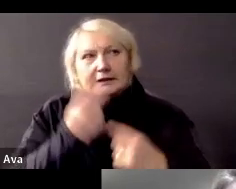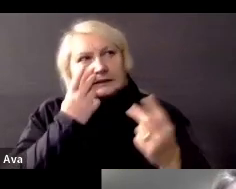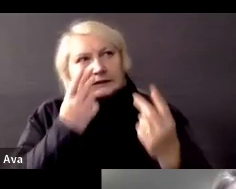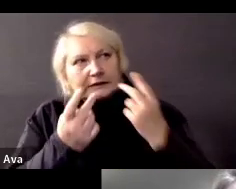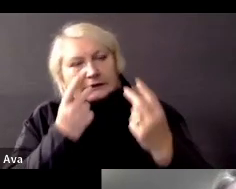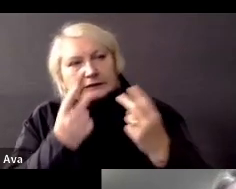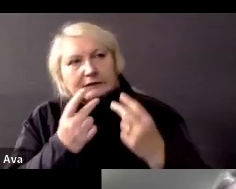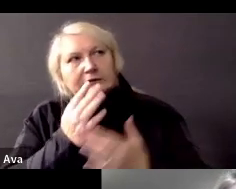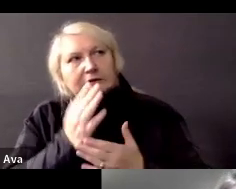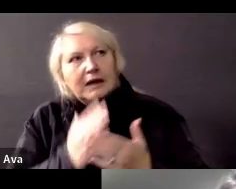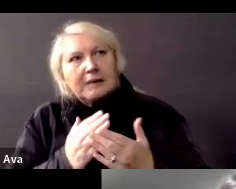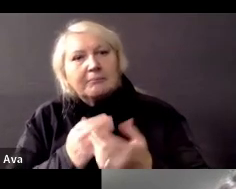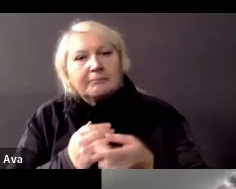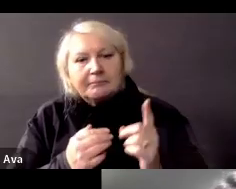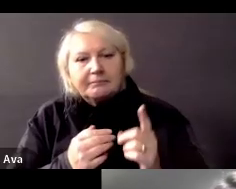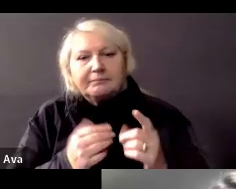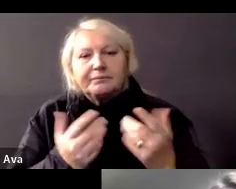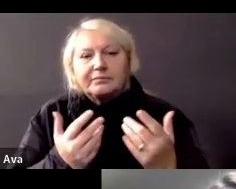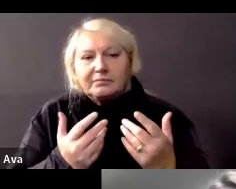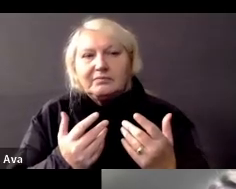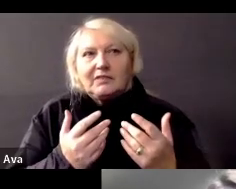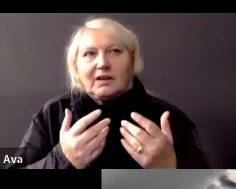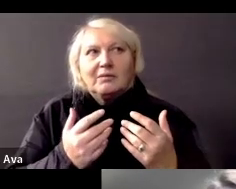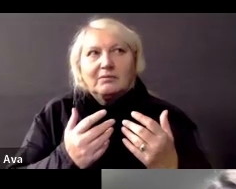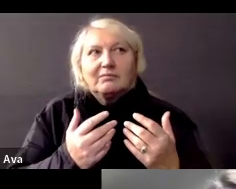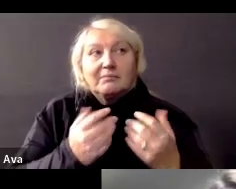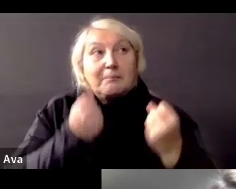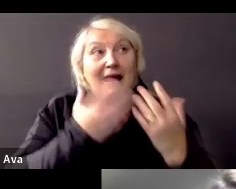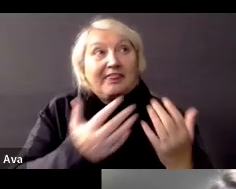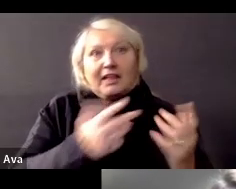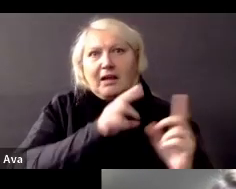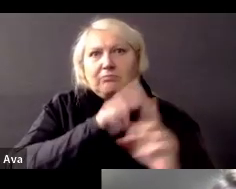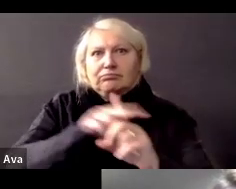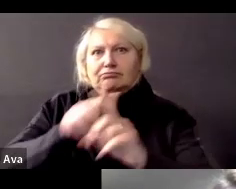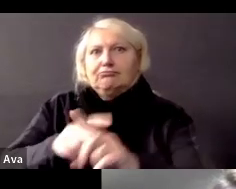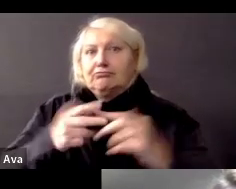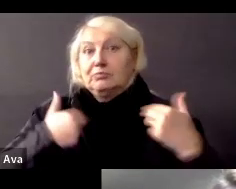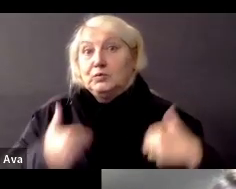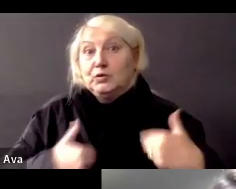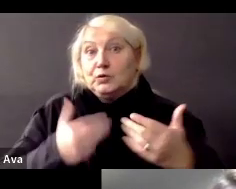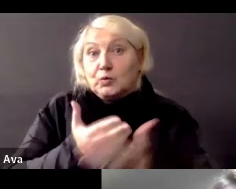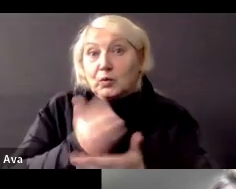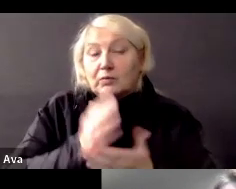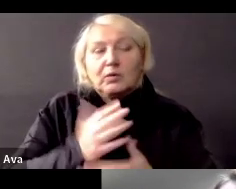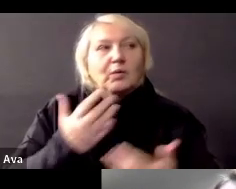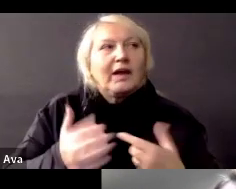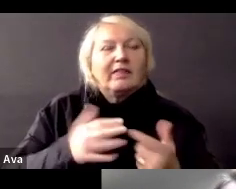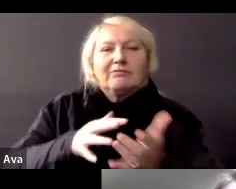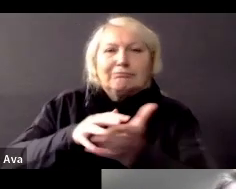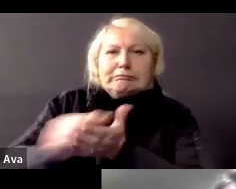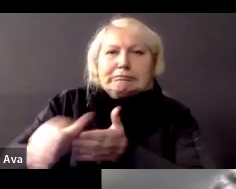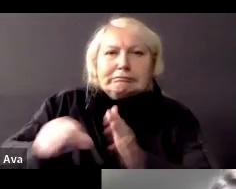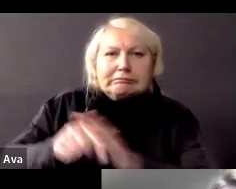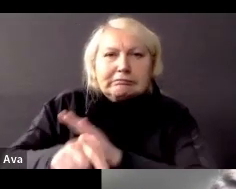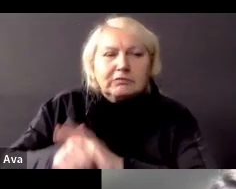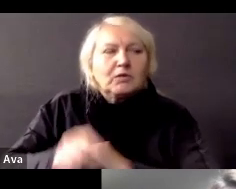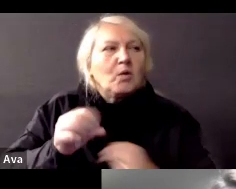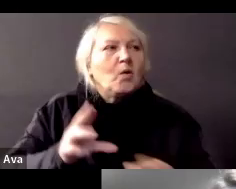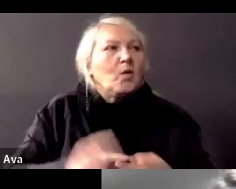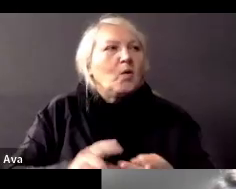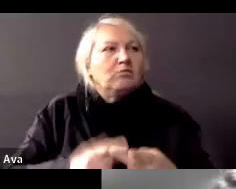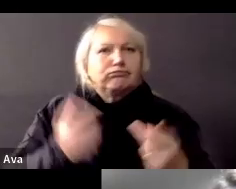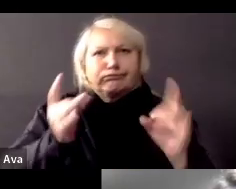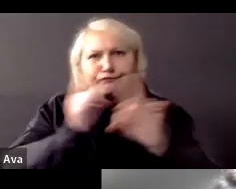or to human rights. Whether it be genocides or torture,